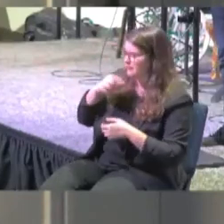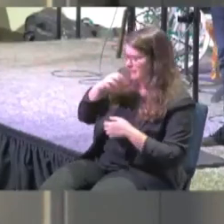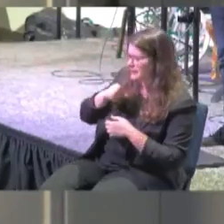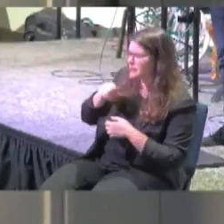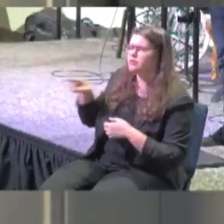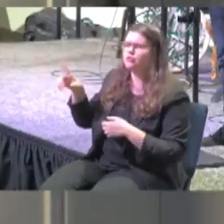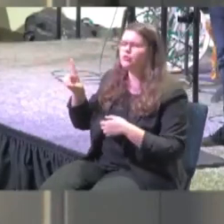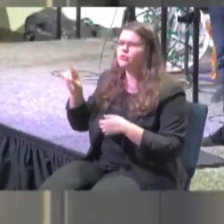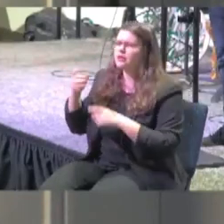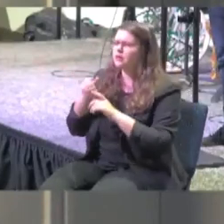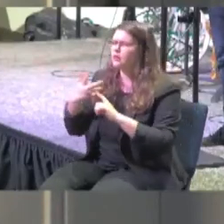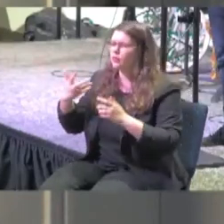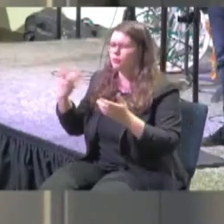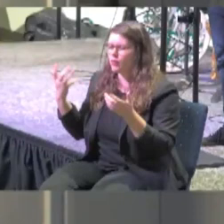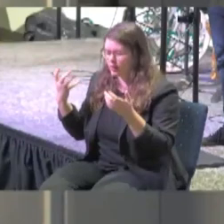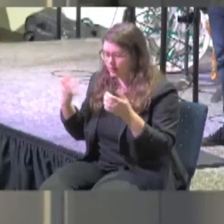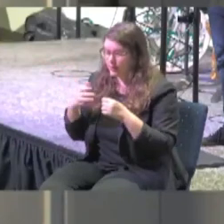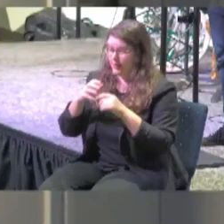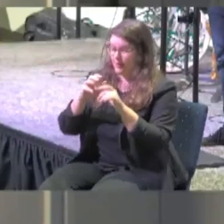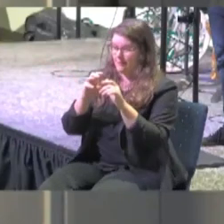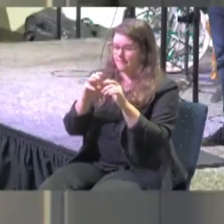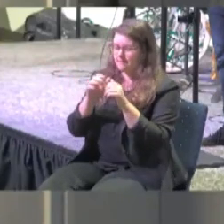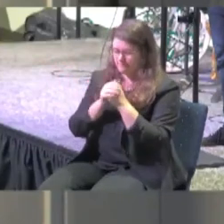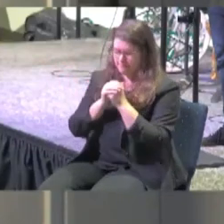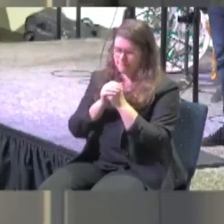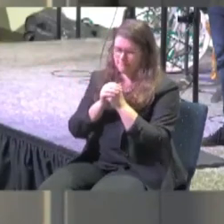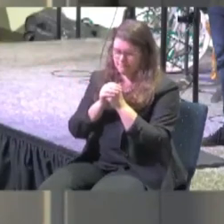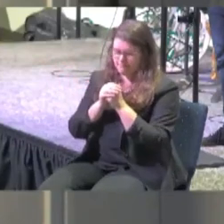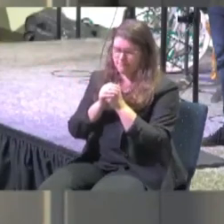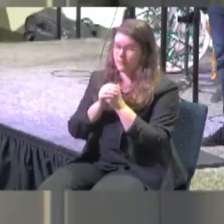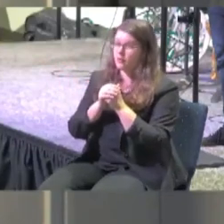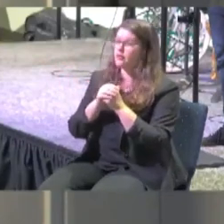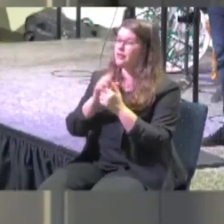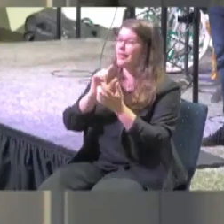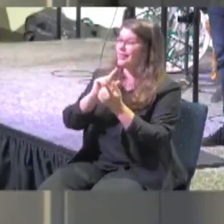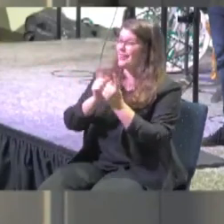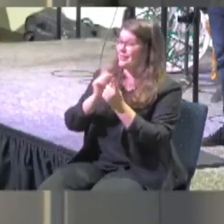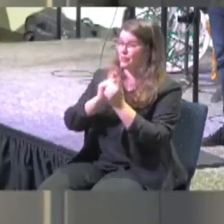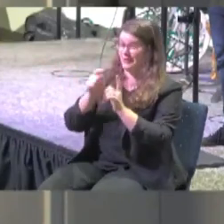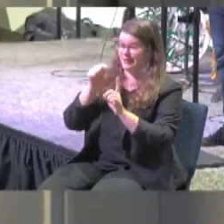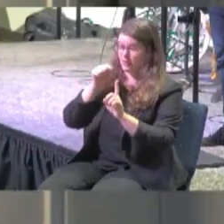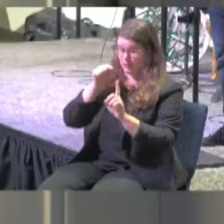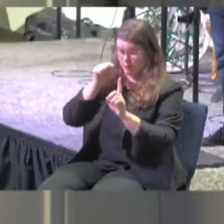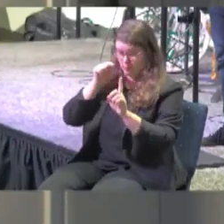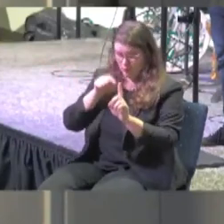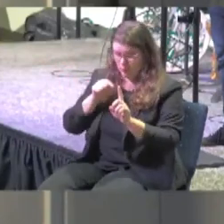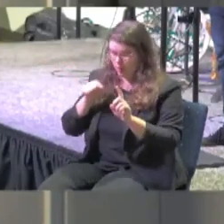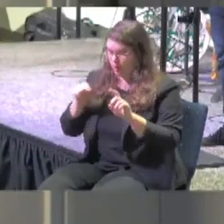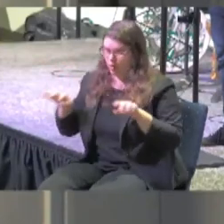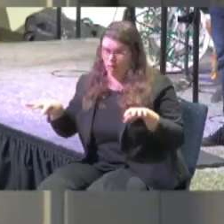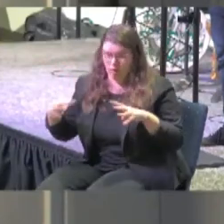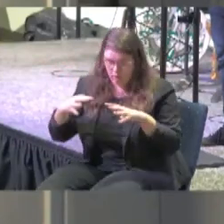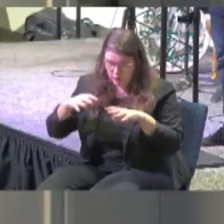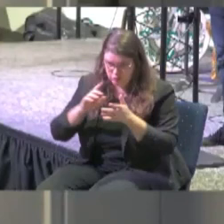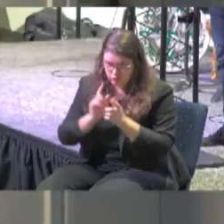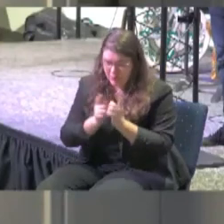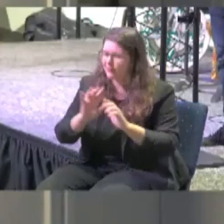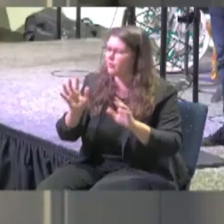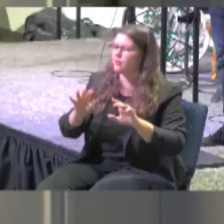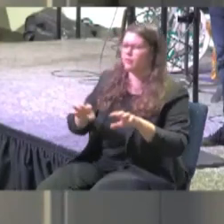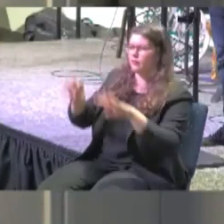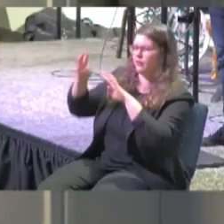of making sure the Bible, the translation doesn't draw attention to itself. But translations like the King James